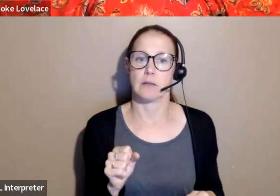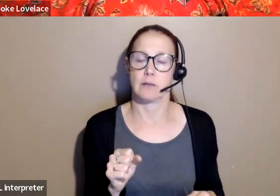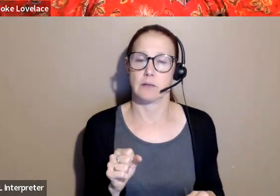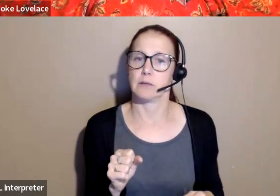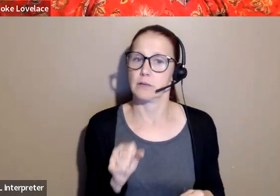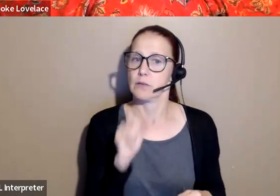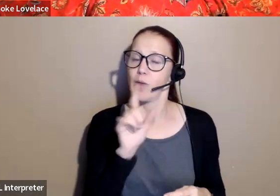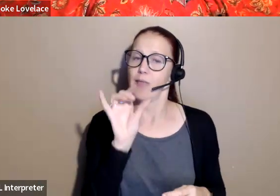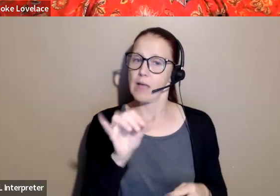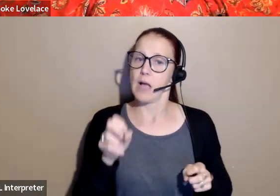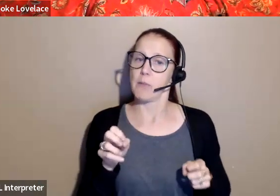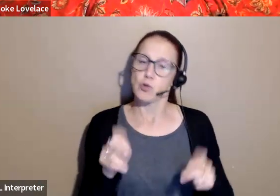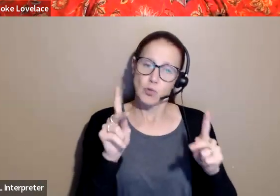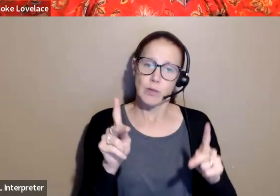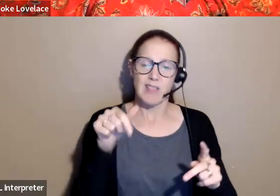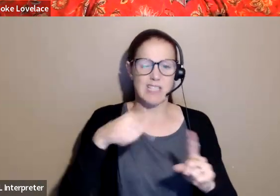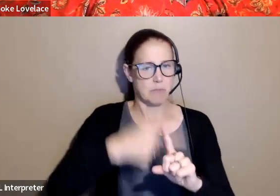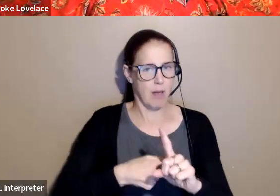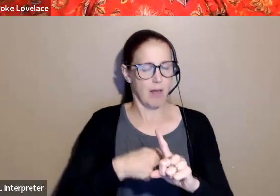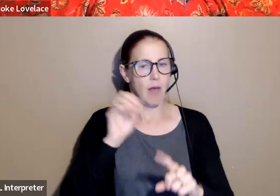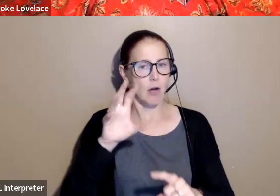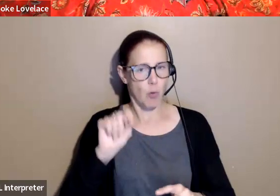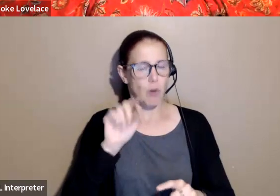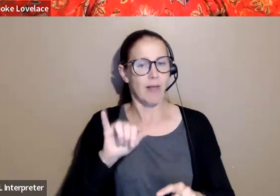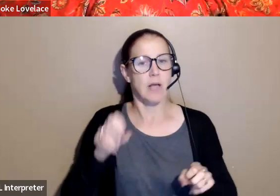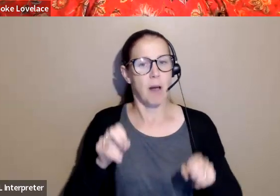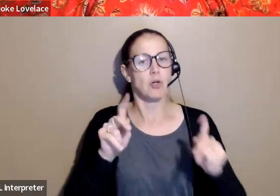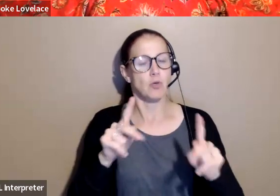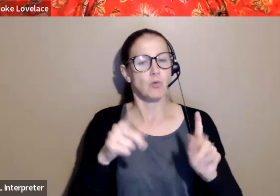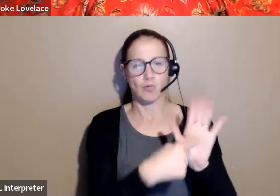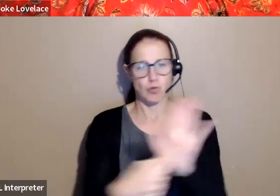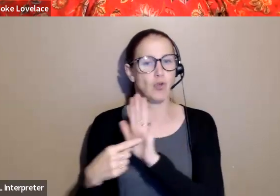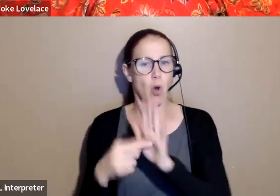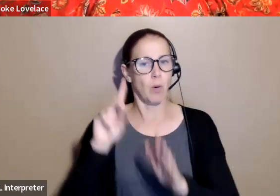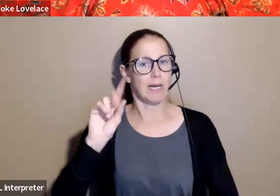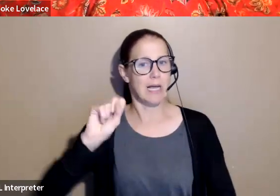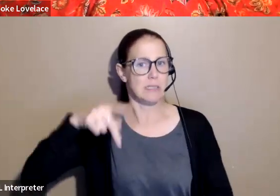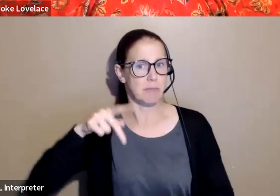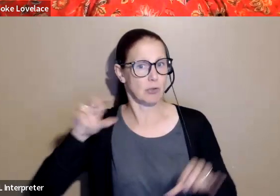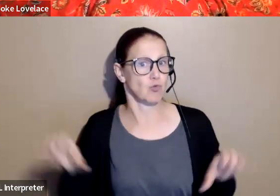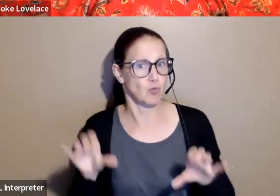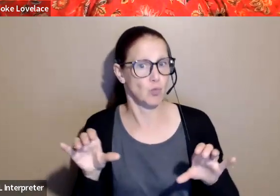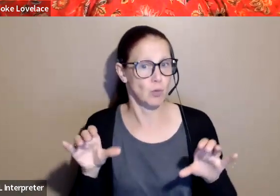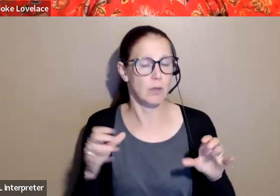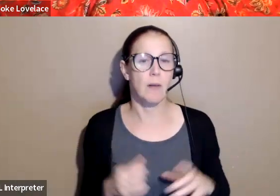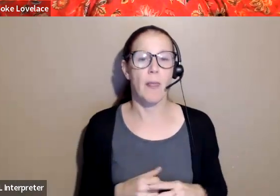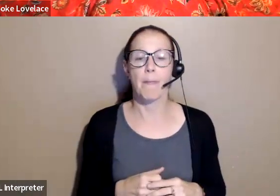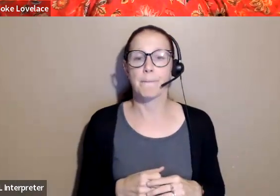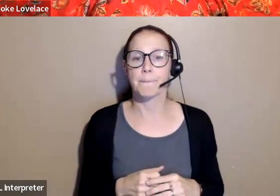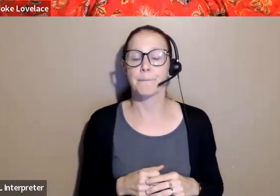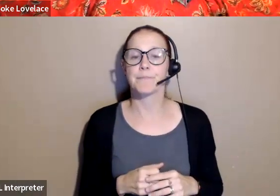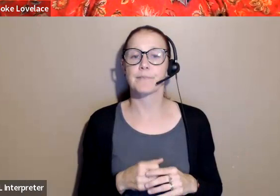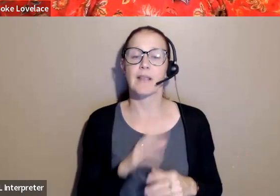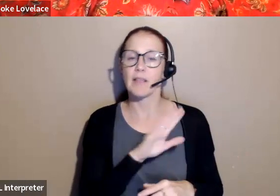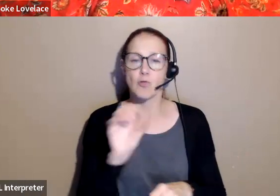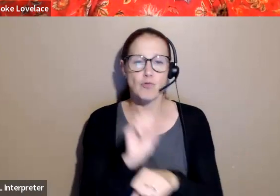an opportunity, or this month is an opportunity to showcase what DSPs do in their